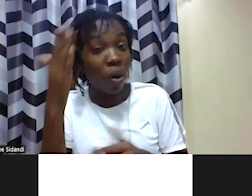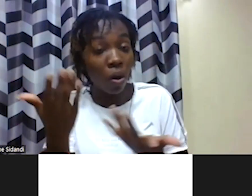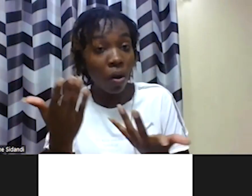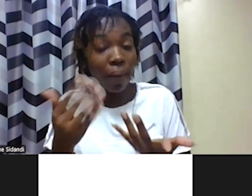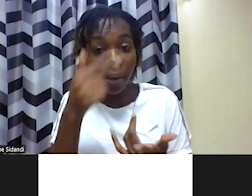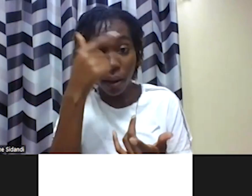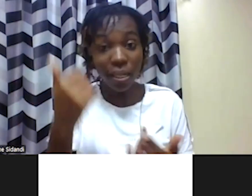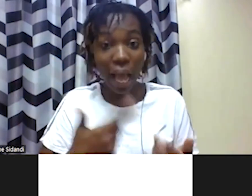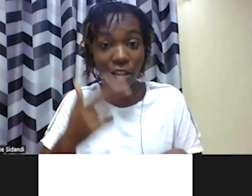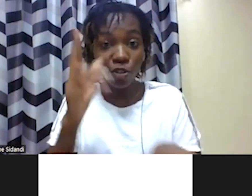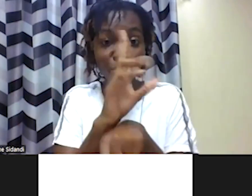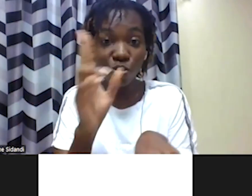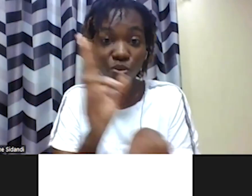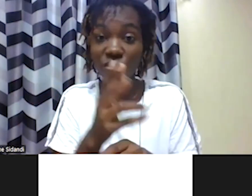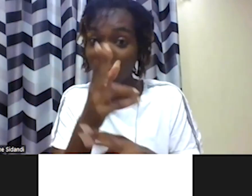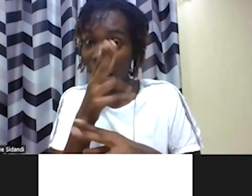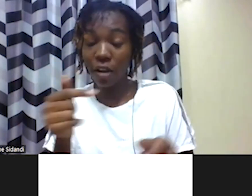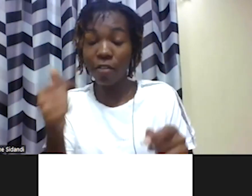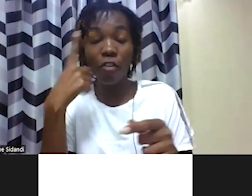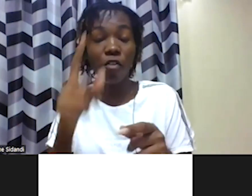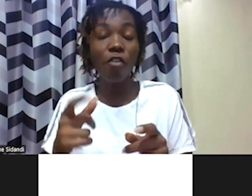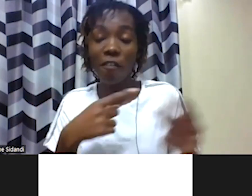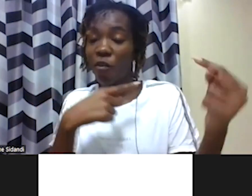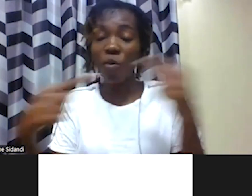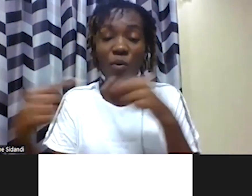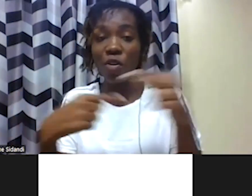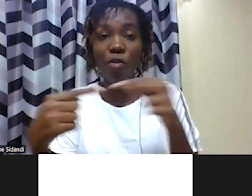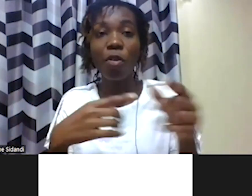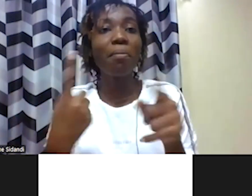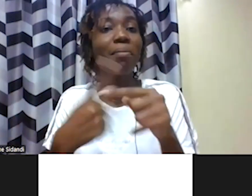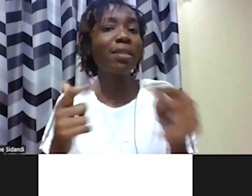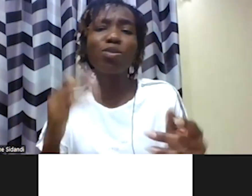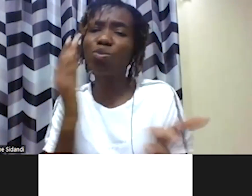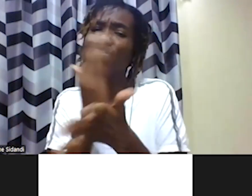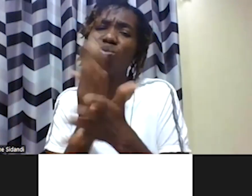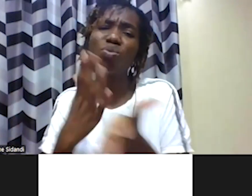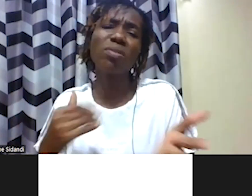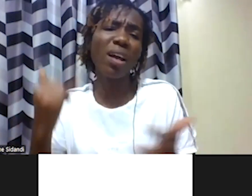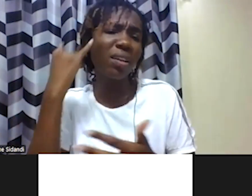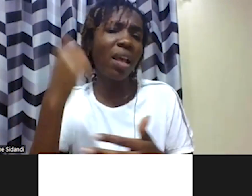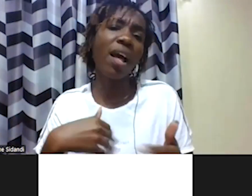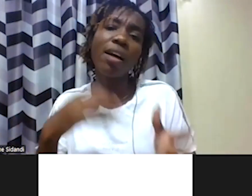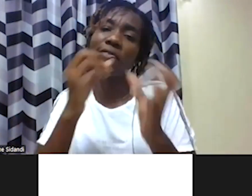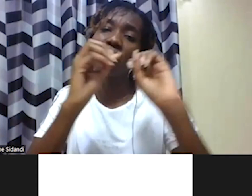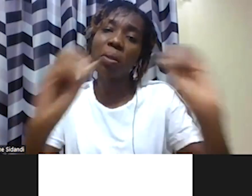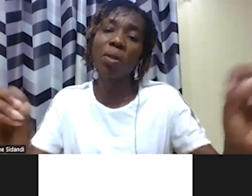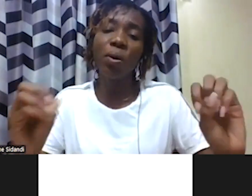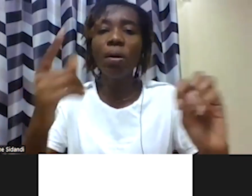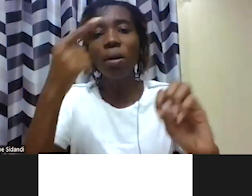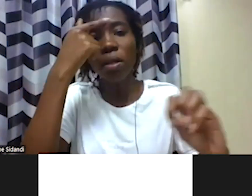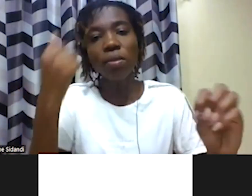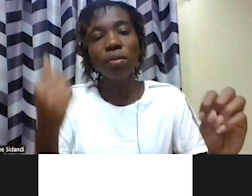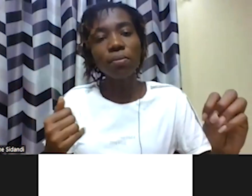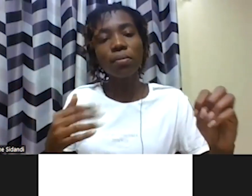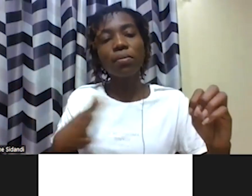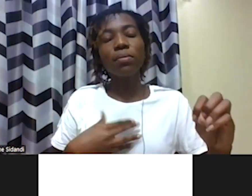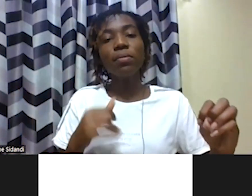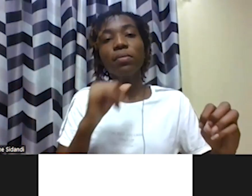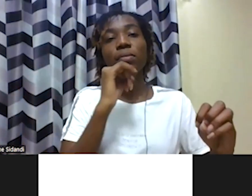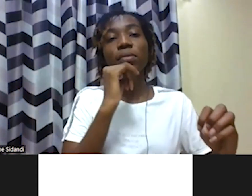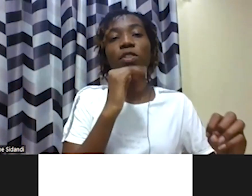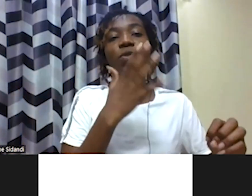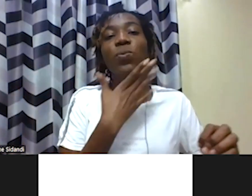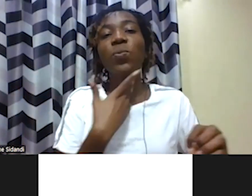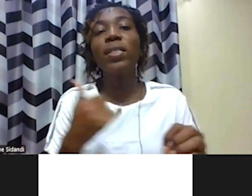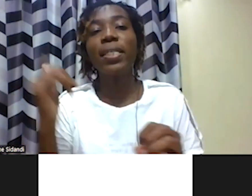with guns. And I don't know, to say the truth, I had no idea. And because I did not